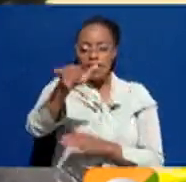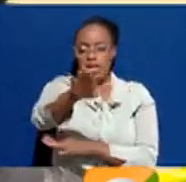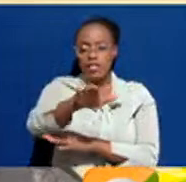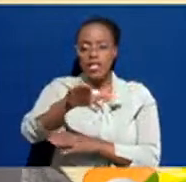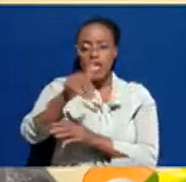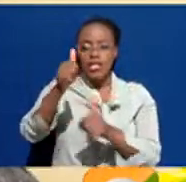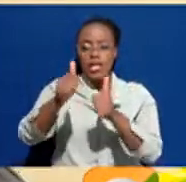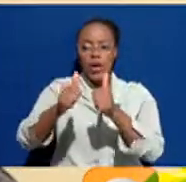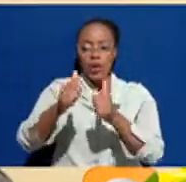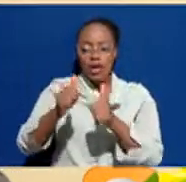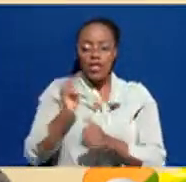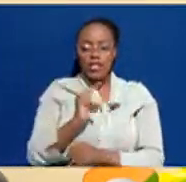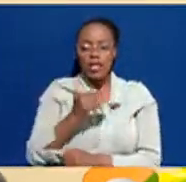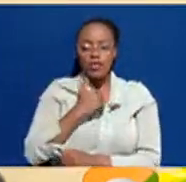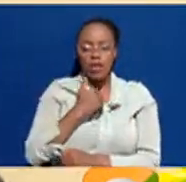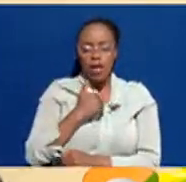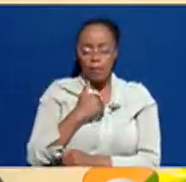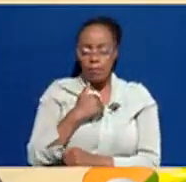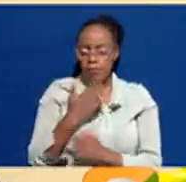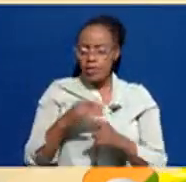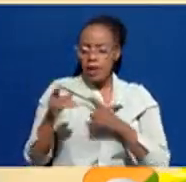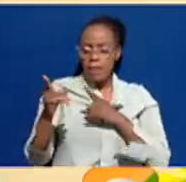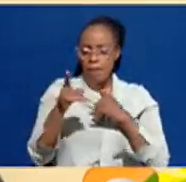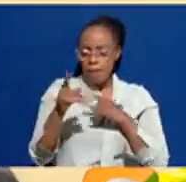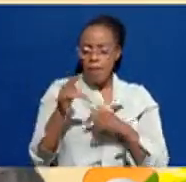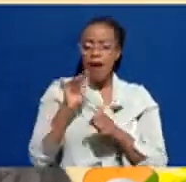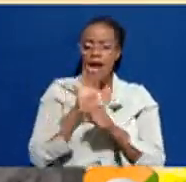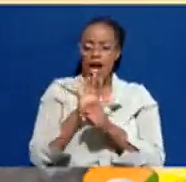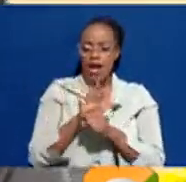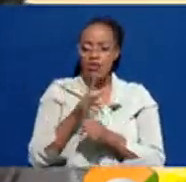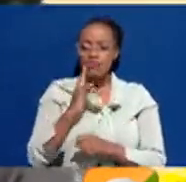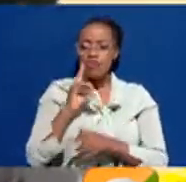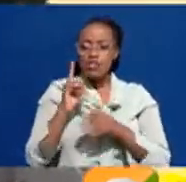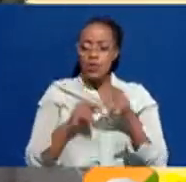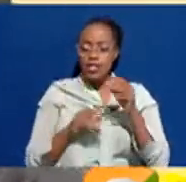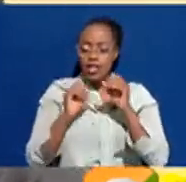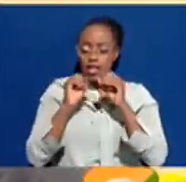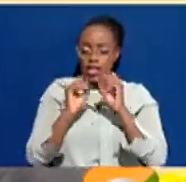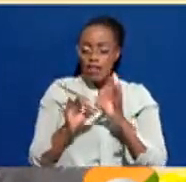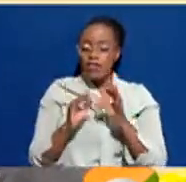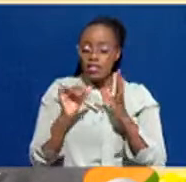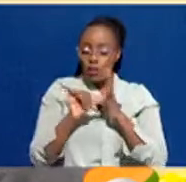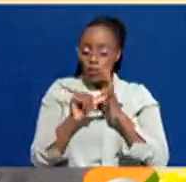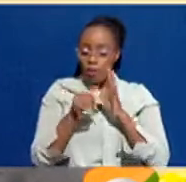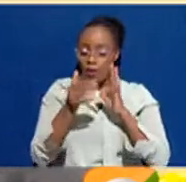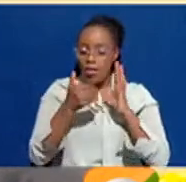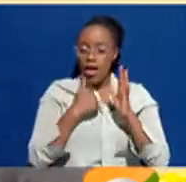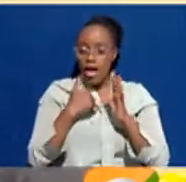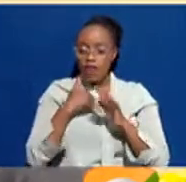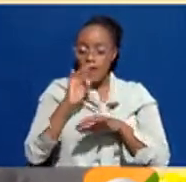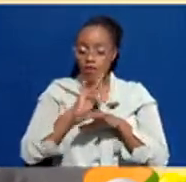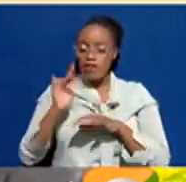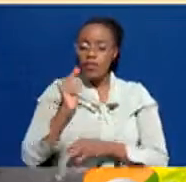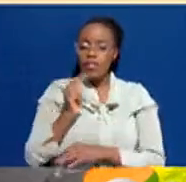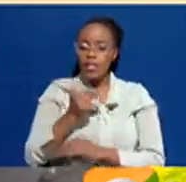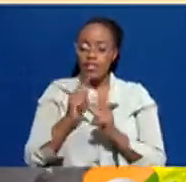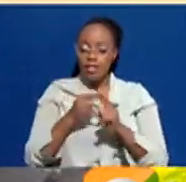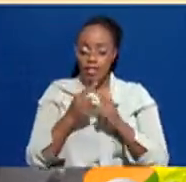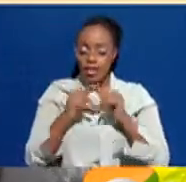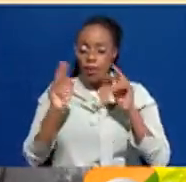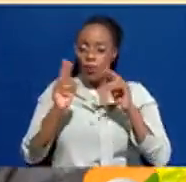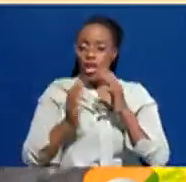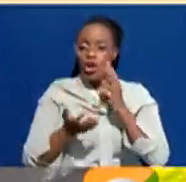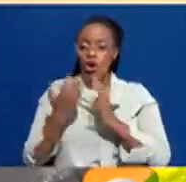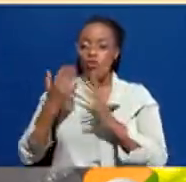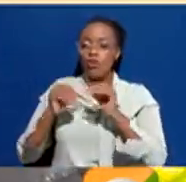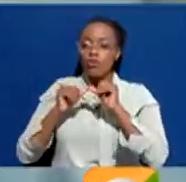ambao tumepigwa sana. Tumesema sasa tu kama ni mwiba huko umetuchoma sasa tuiname tuutoe